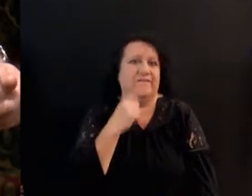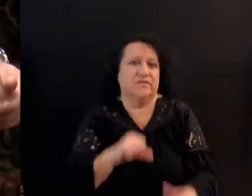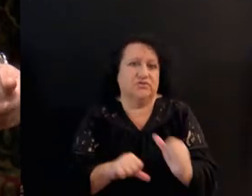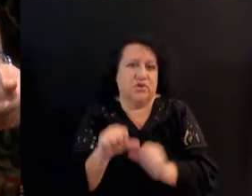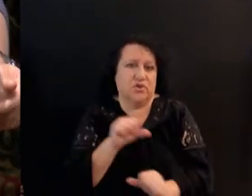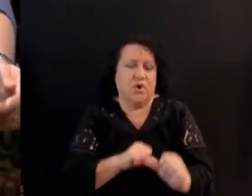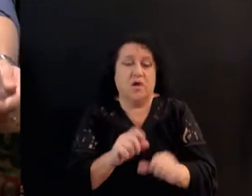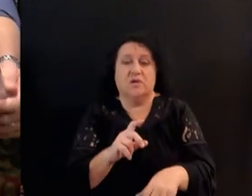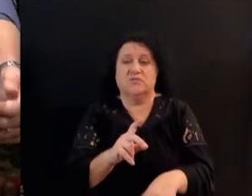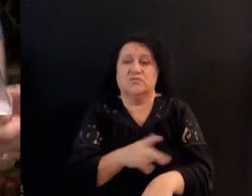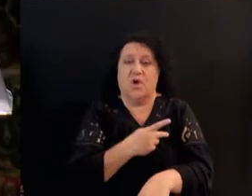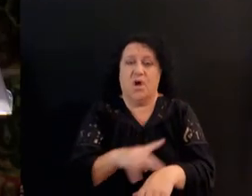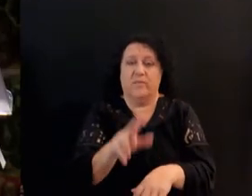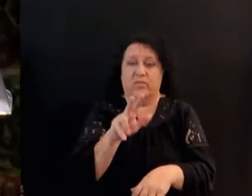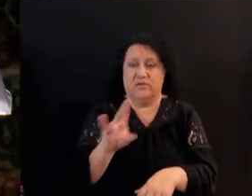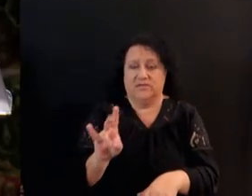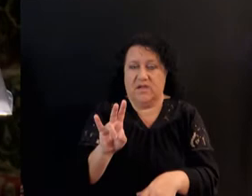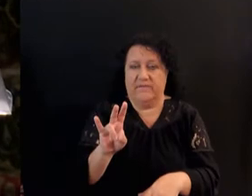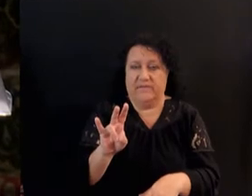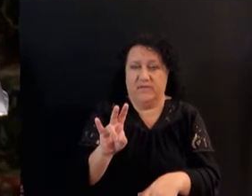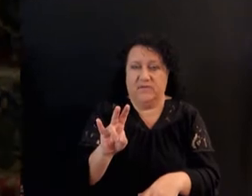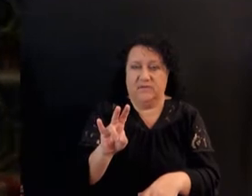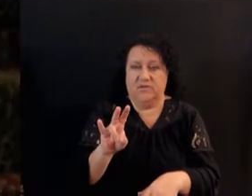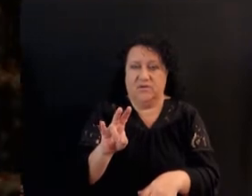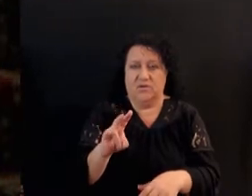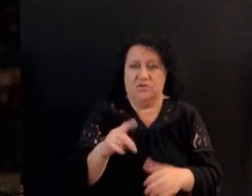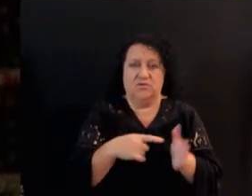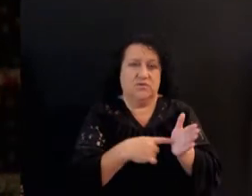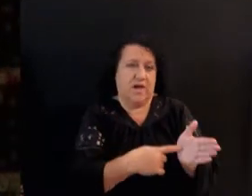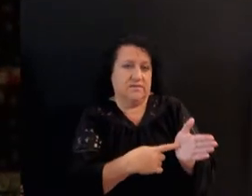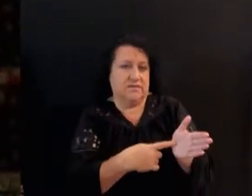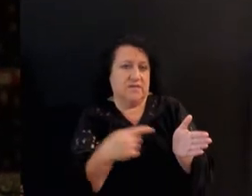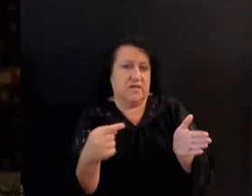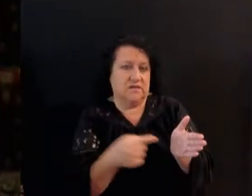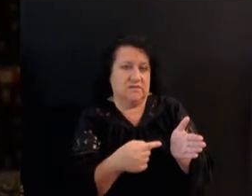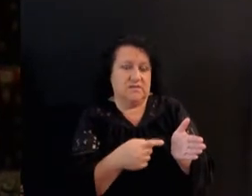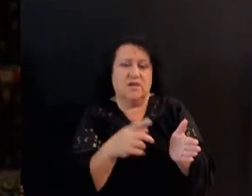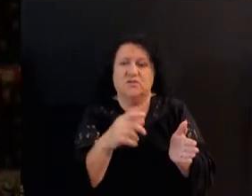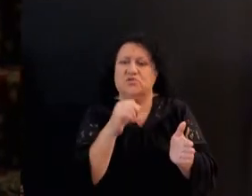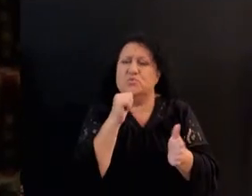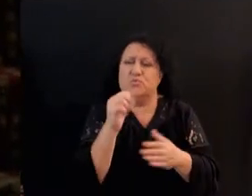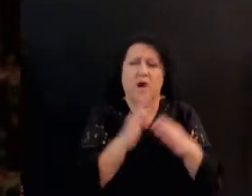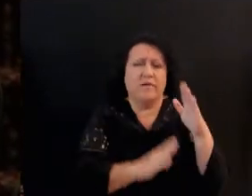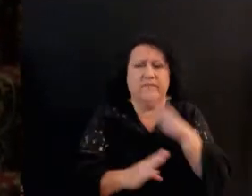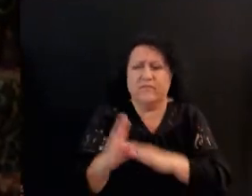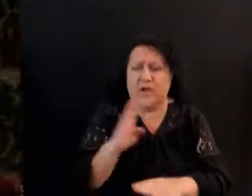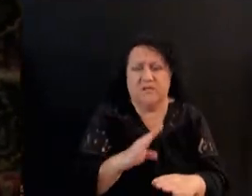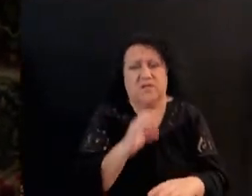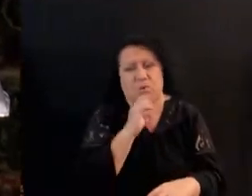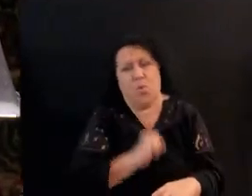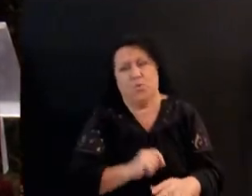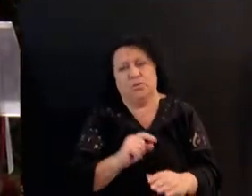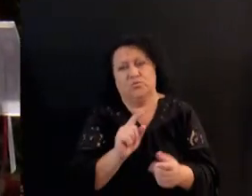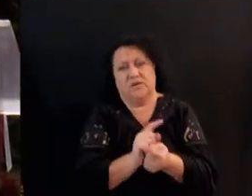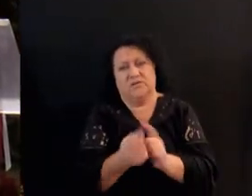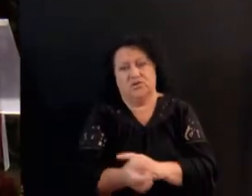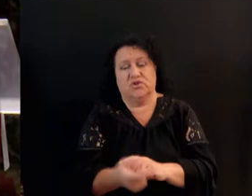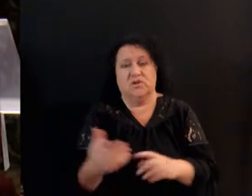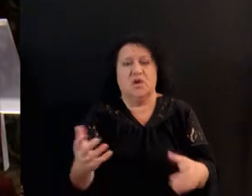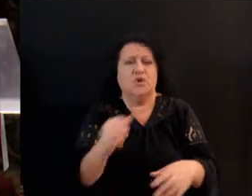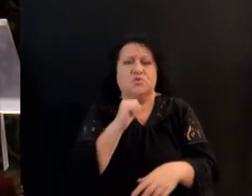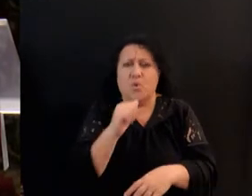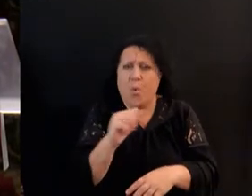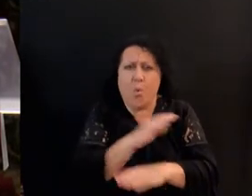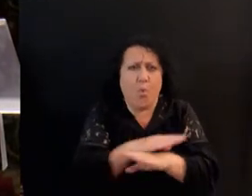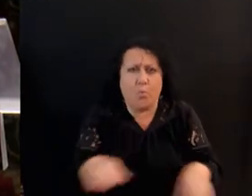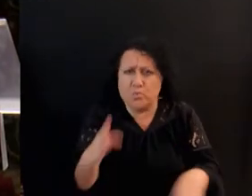Psalm 37 says this, do not fret. That's the older translation. Don't worry. Don't be incensed